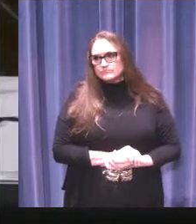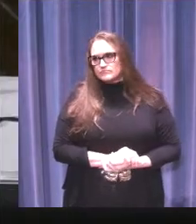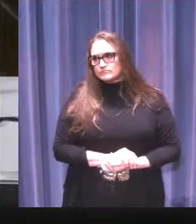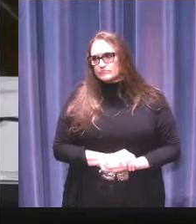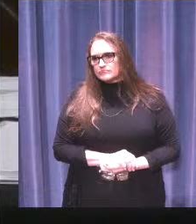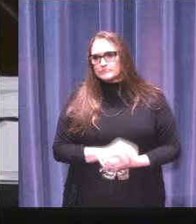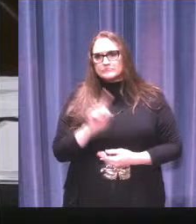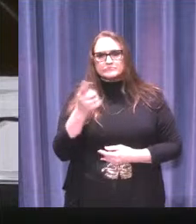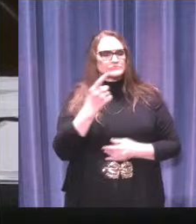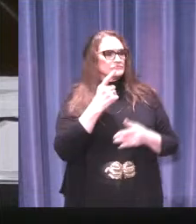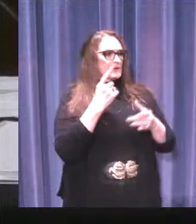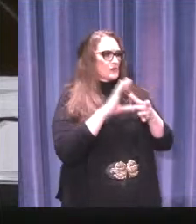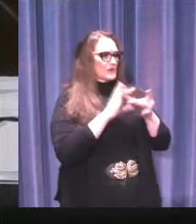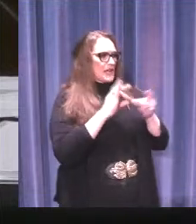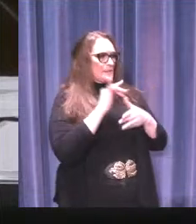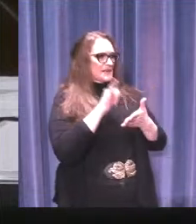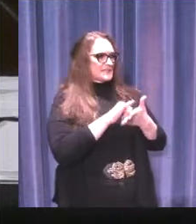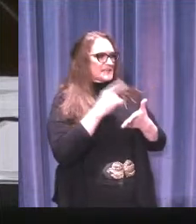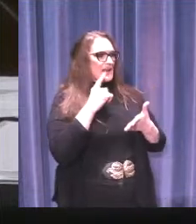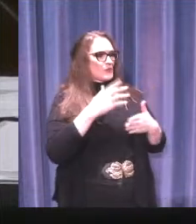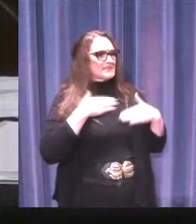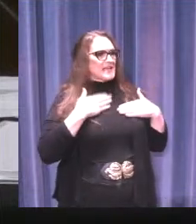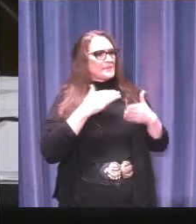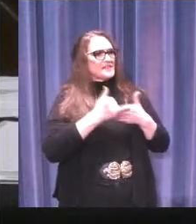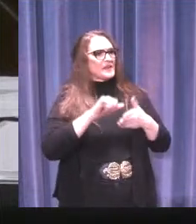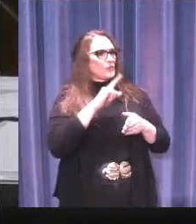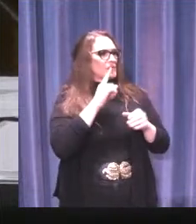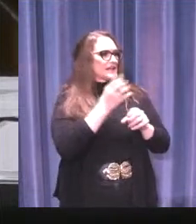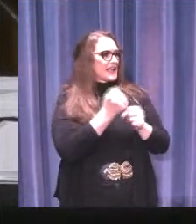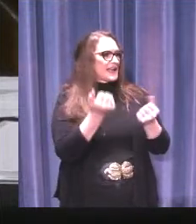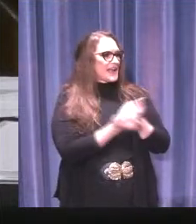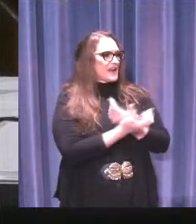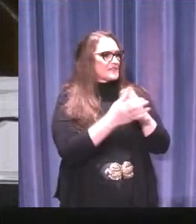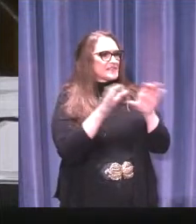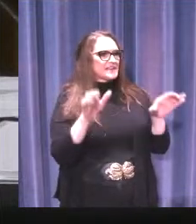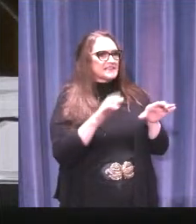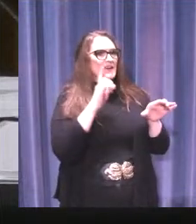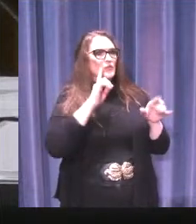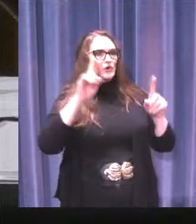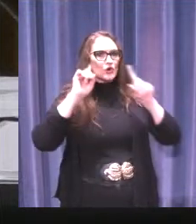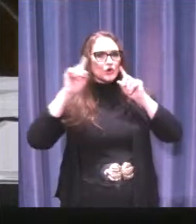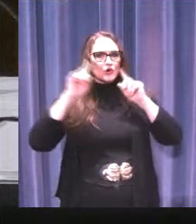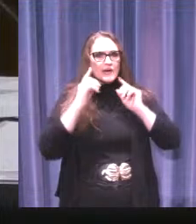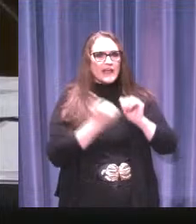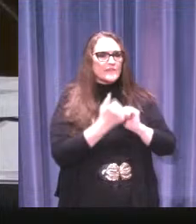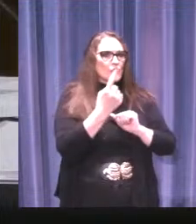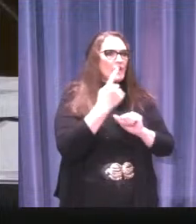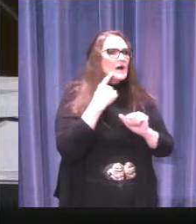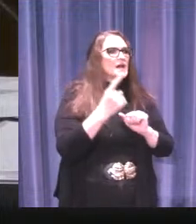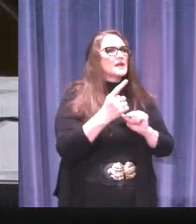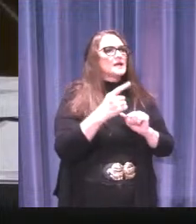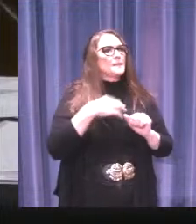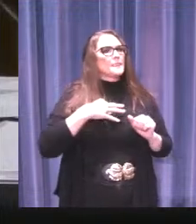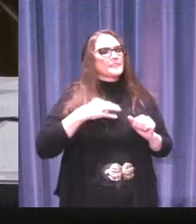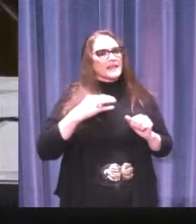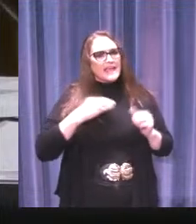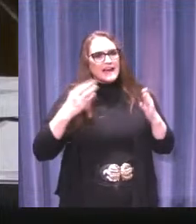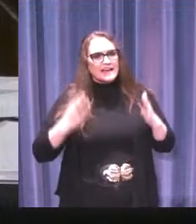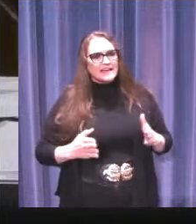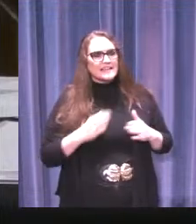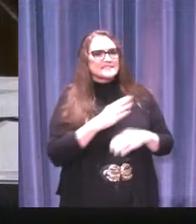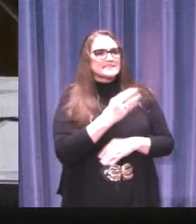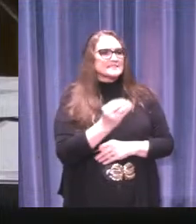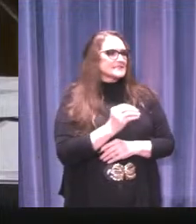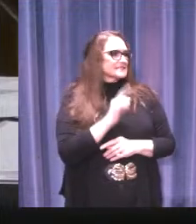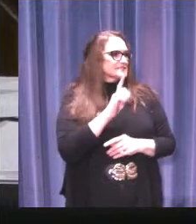My only comment is that I was happy that we were able to get everything done. We were able to hear everyone, the candidates, and the 25.